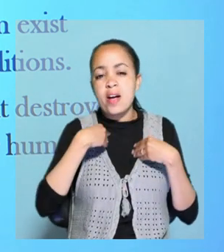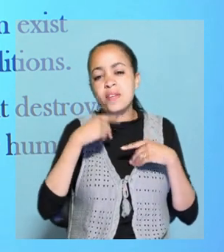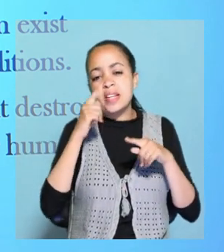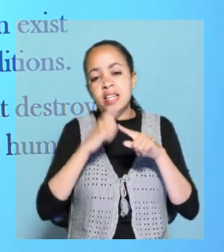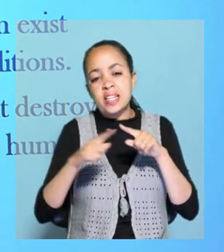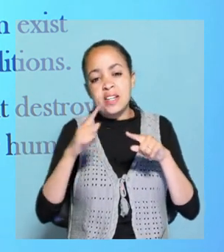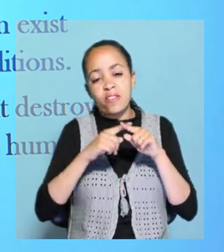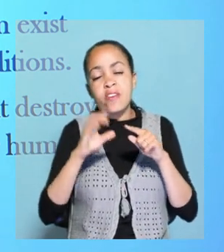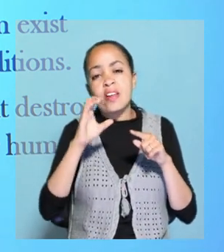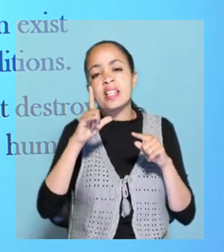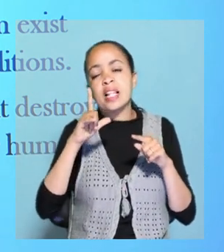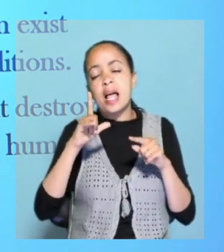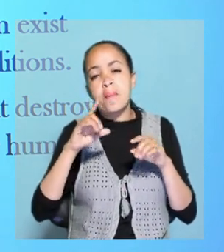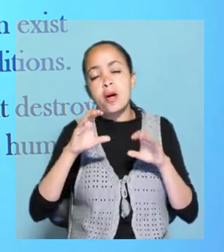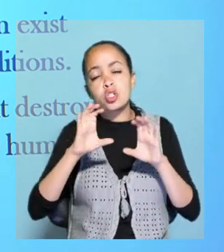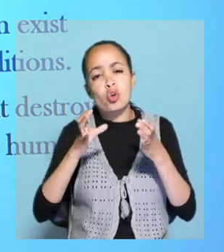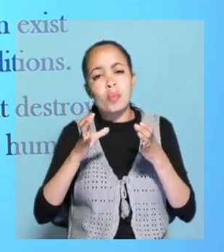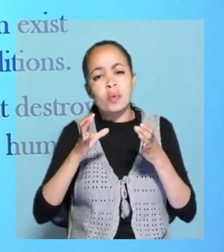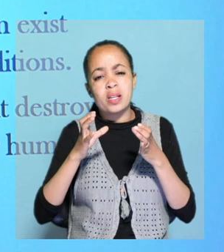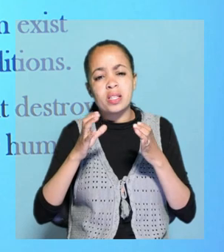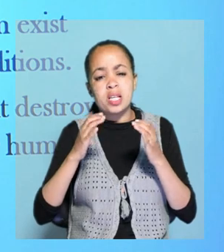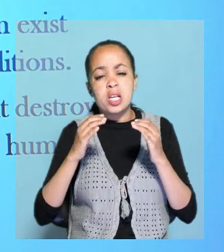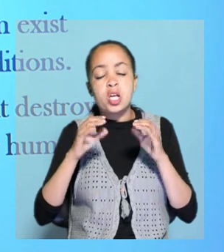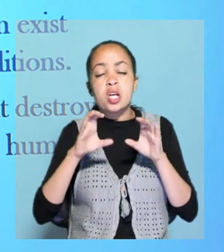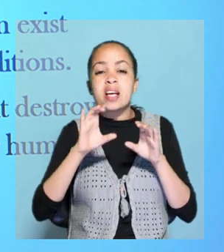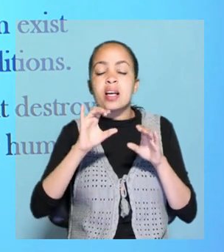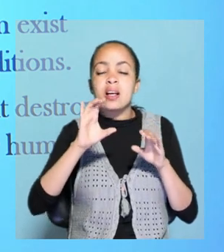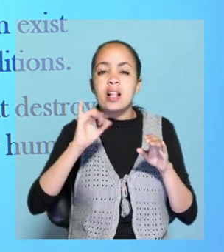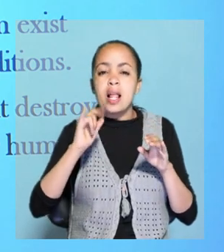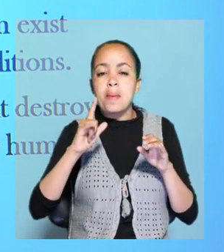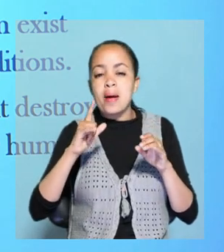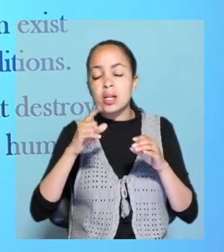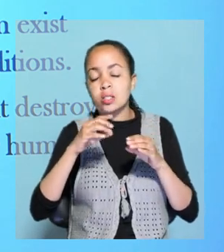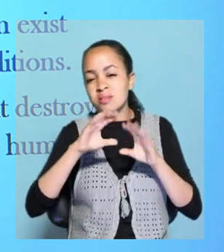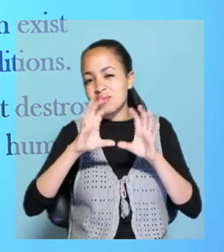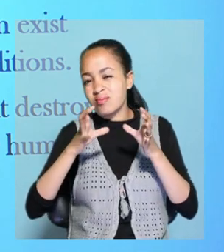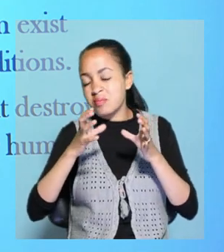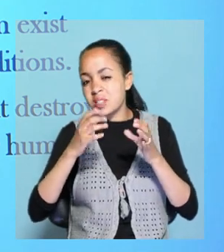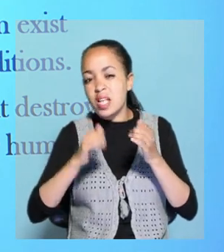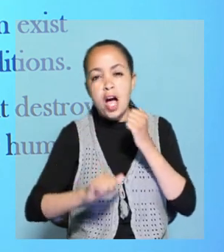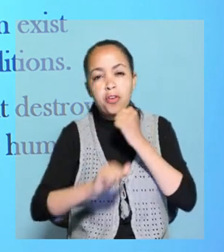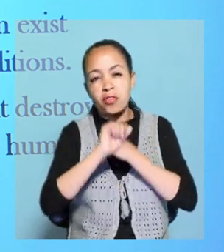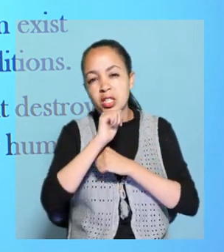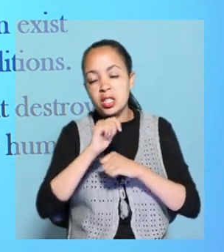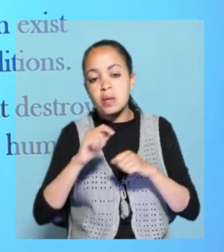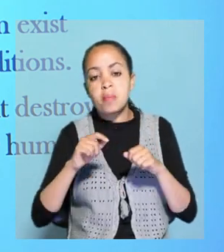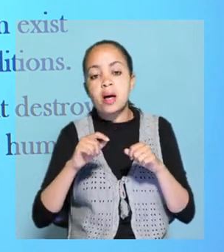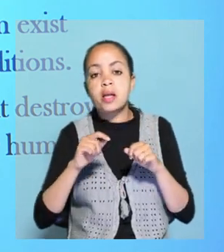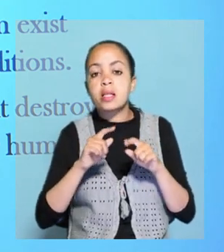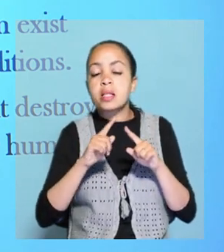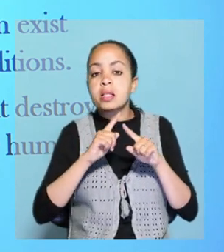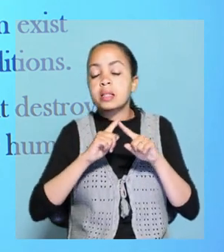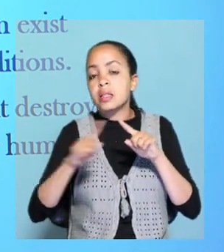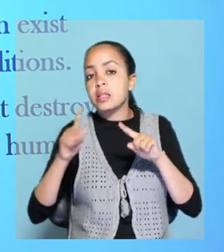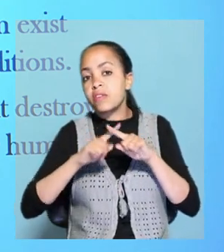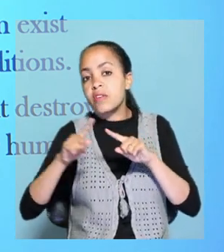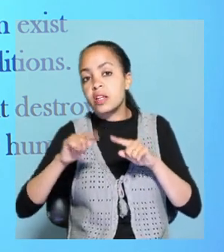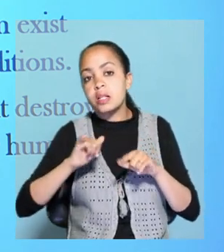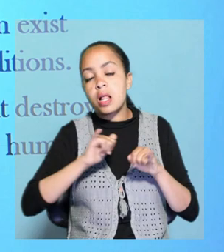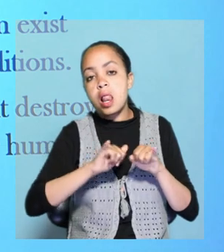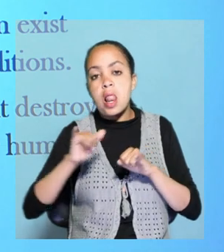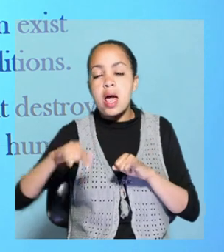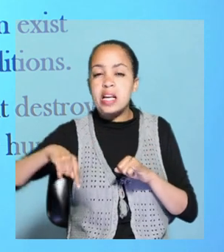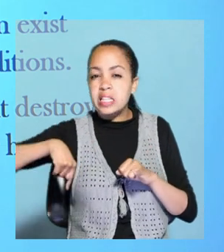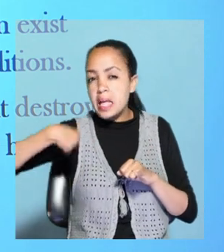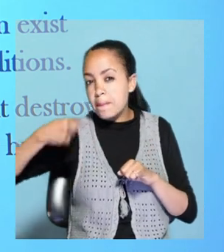climax community, because climax community of a given area can be affected by factor like temperature,